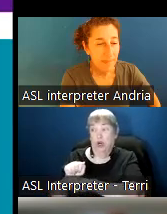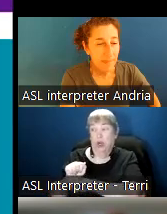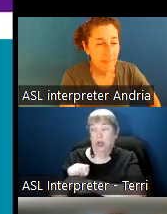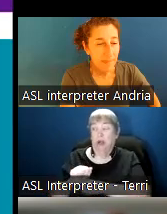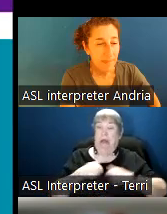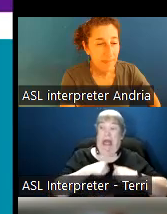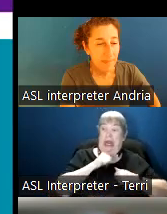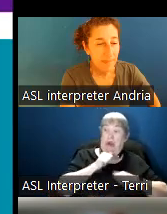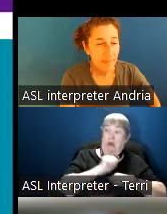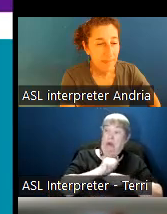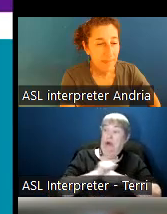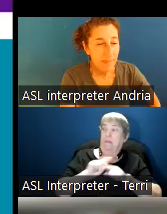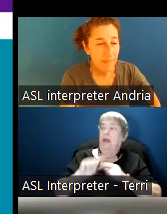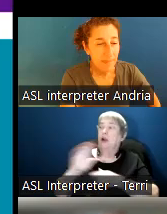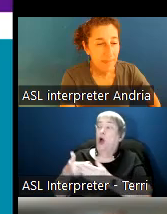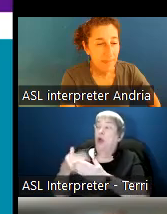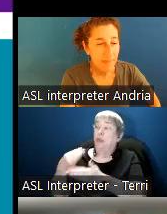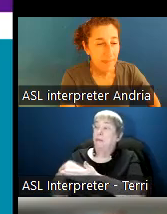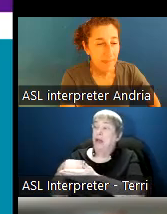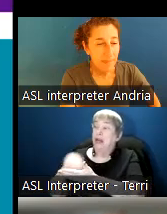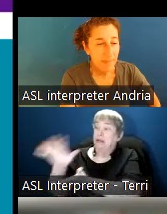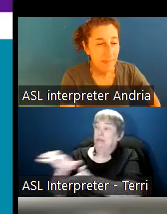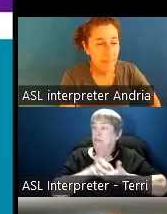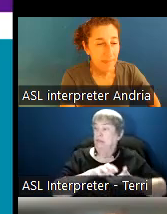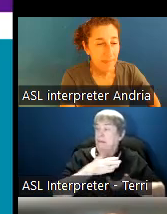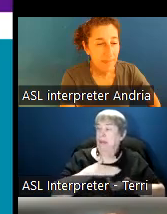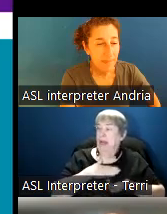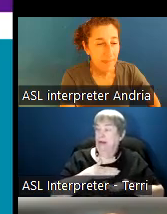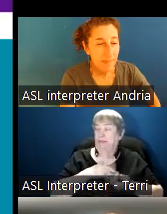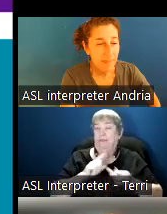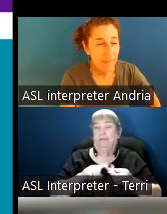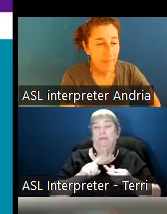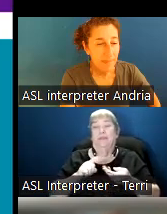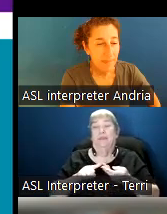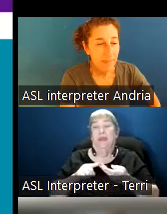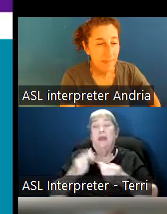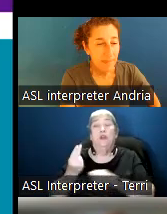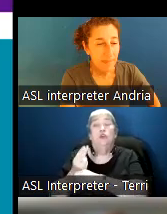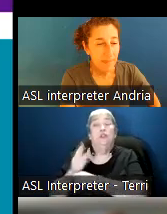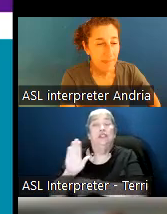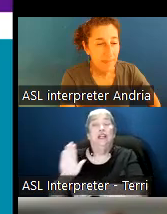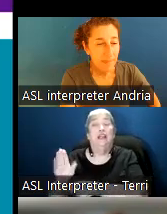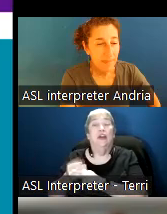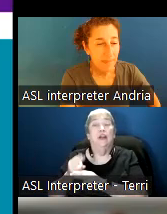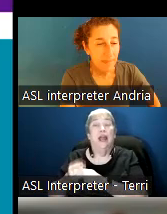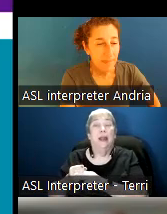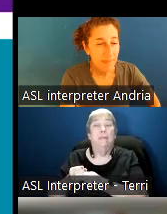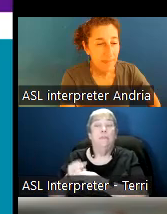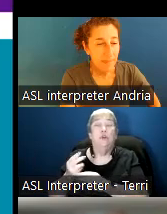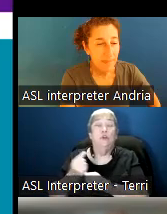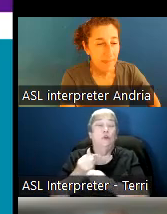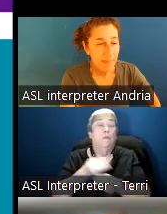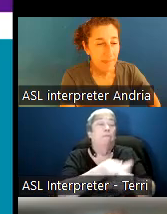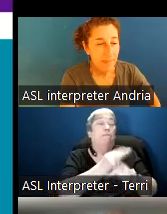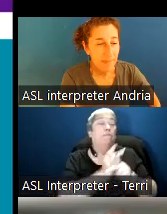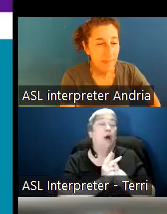money. It can be taking out credit cards and loans in the person's name without their permission, or forcing them